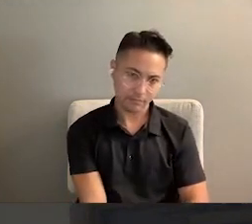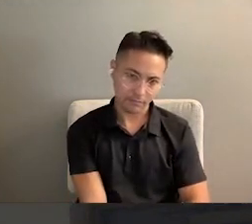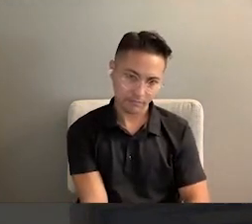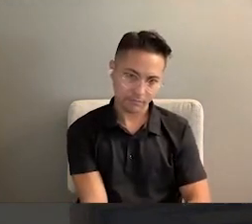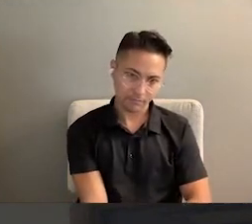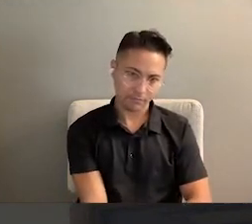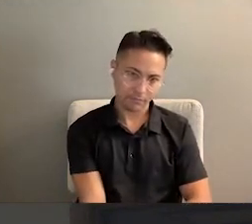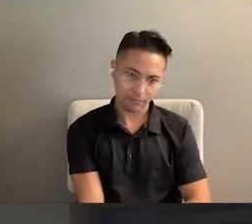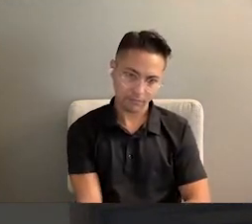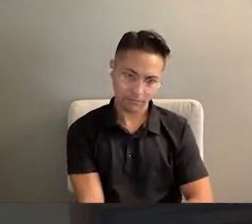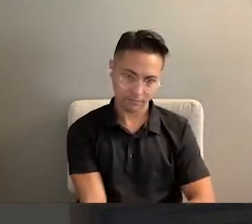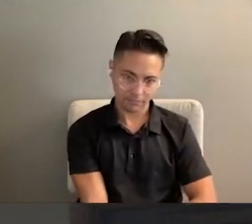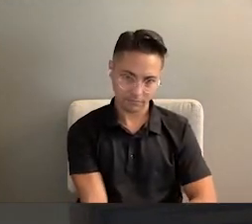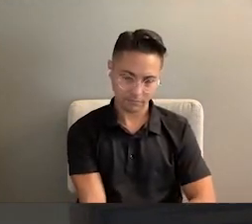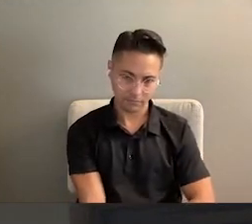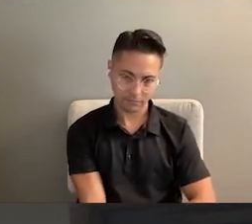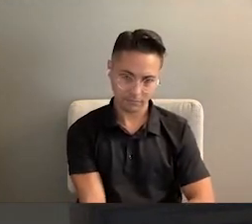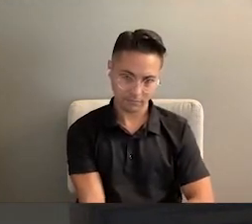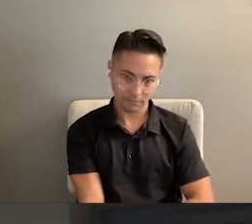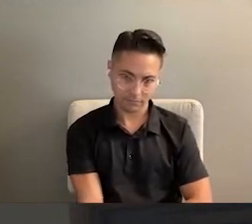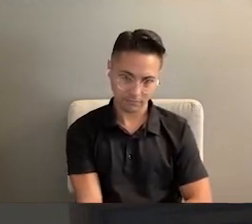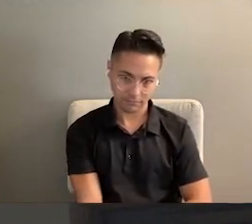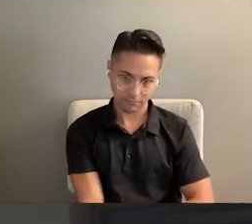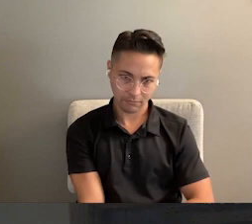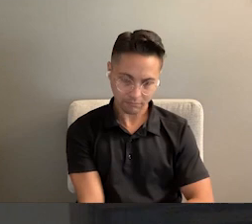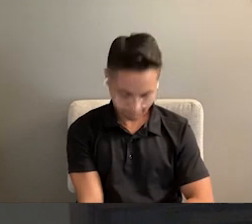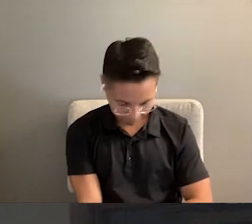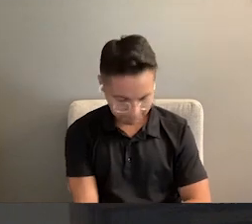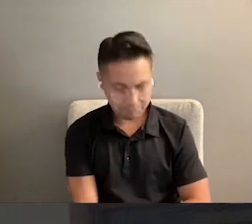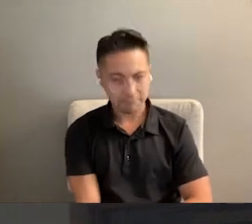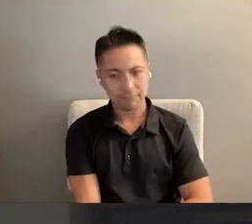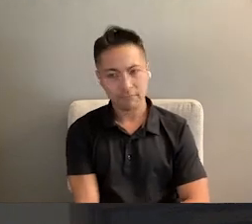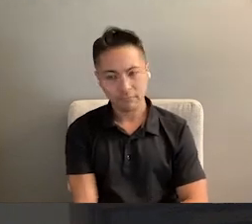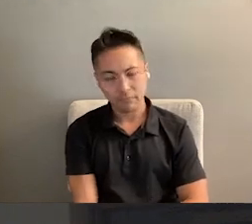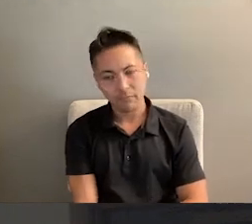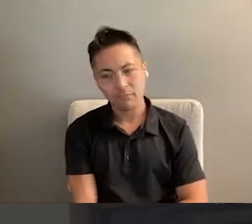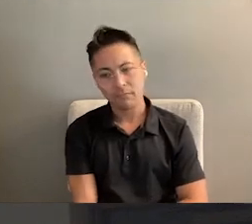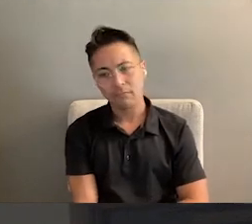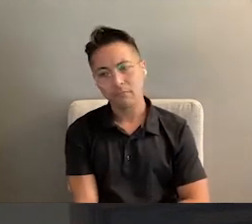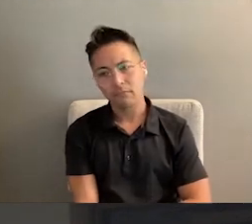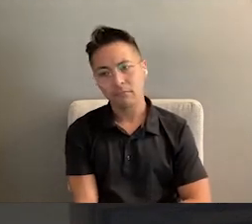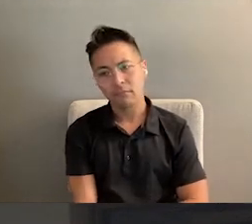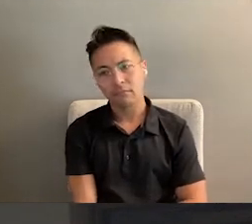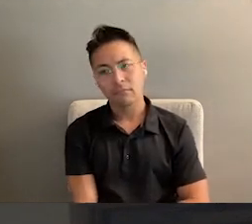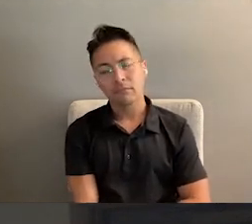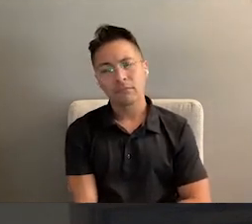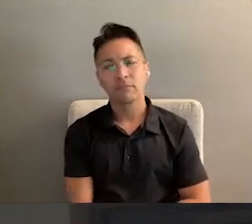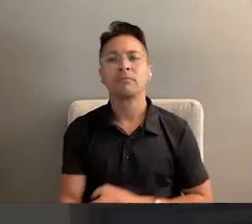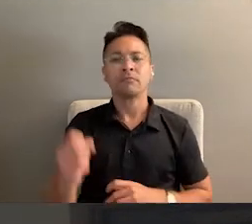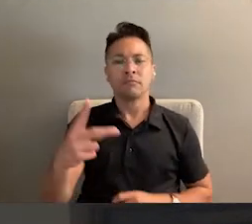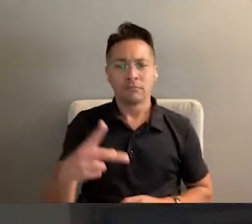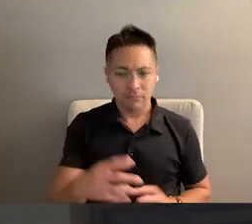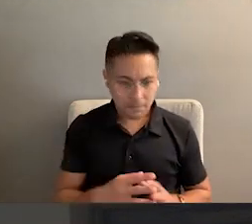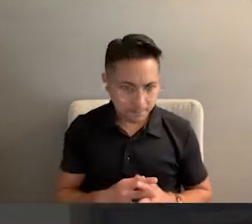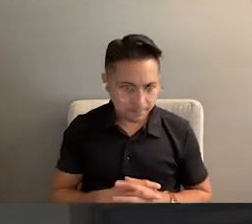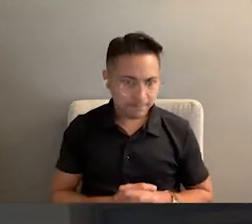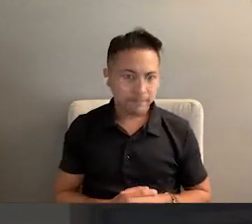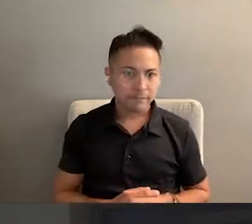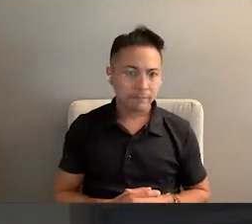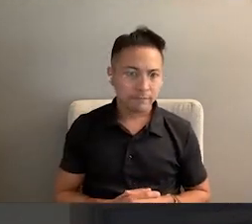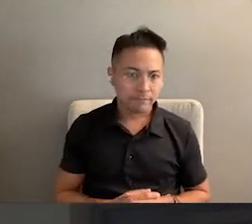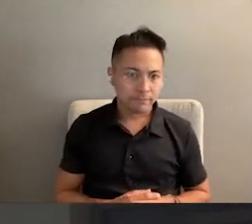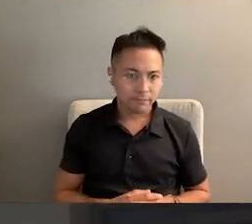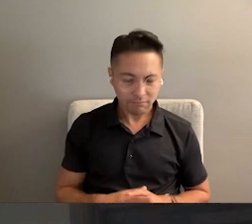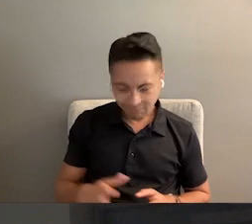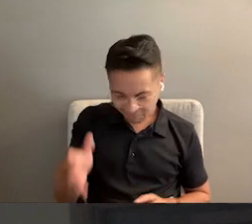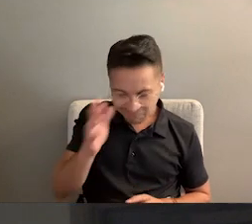Okay. Brothers' hours have been cut a third, and the cost per acre is so low. It's- So I'm